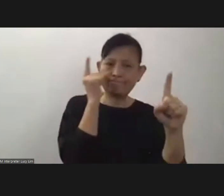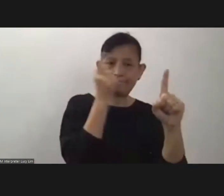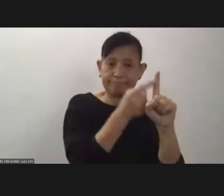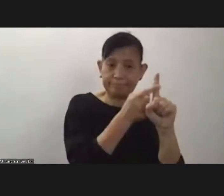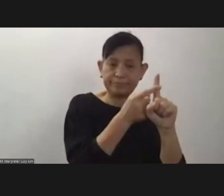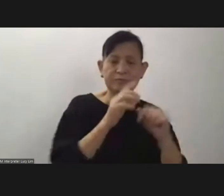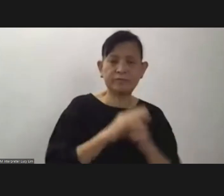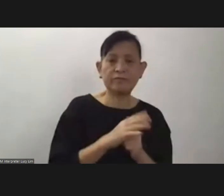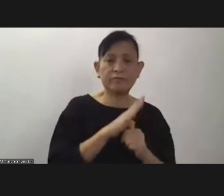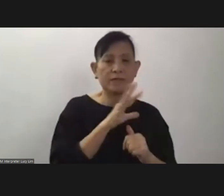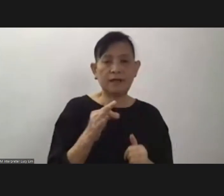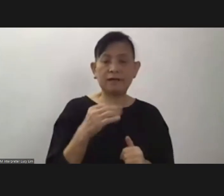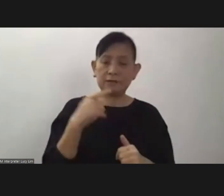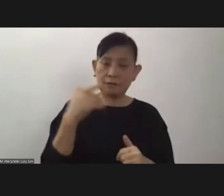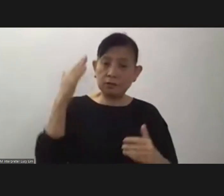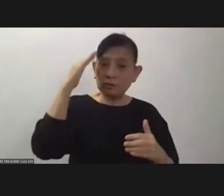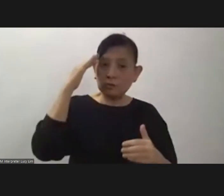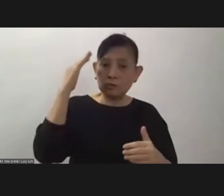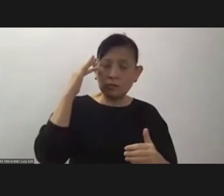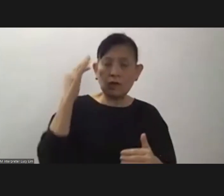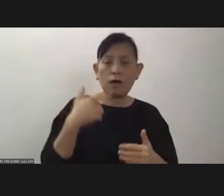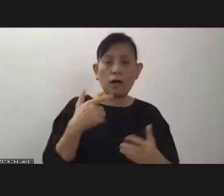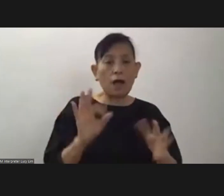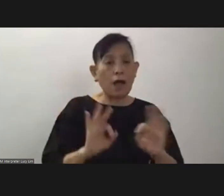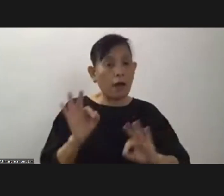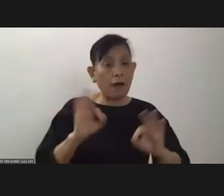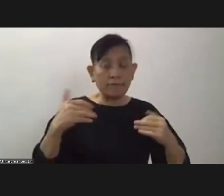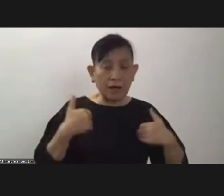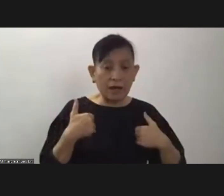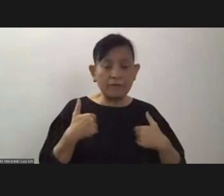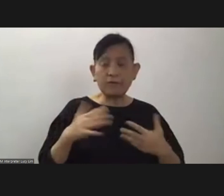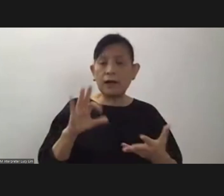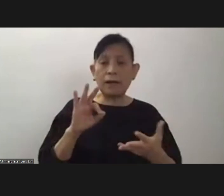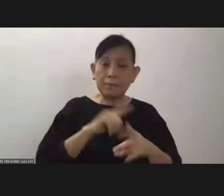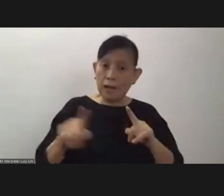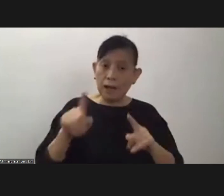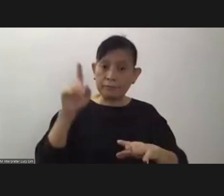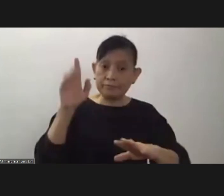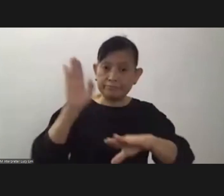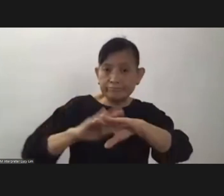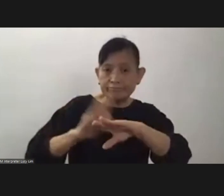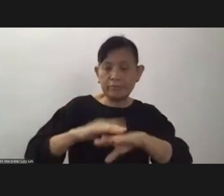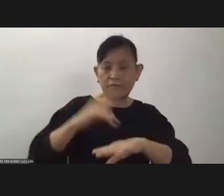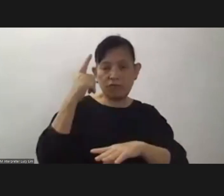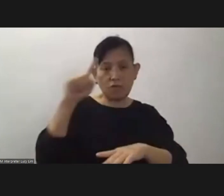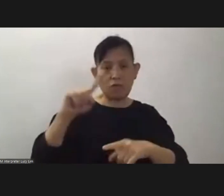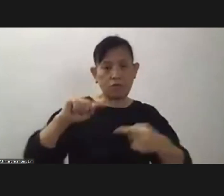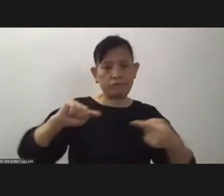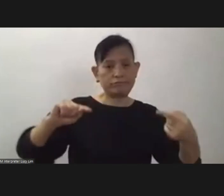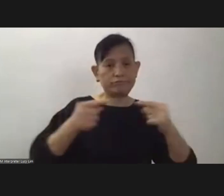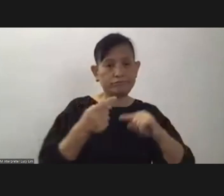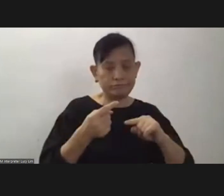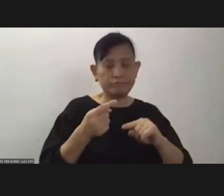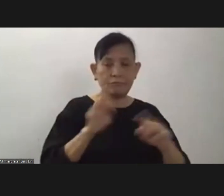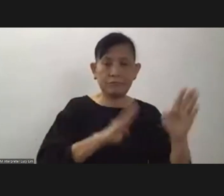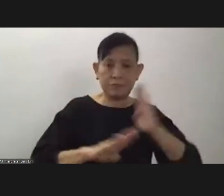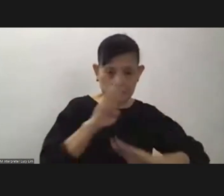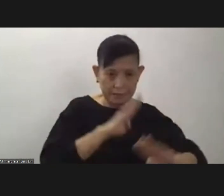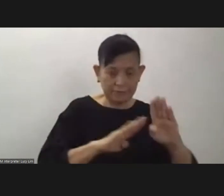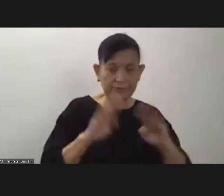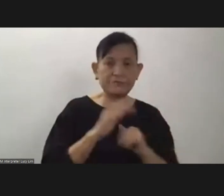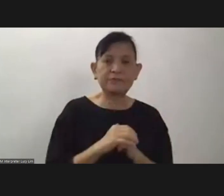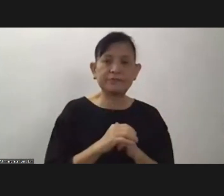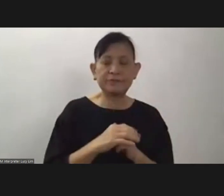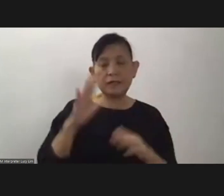want to acknowledge that it's important to call out harmful practices and harmful behavior. All right, cool. So thank you so much, everyone,